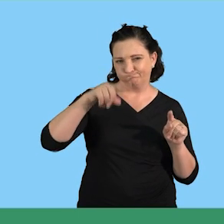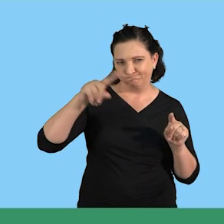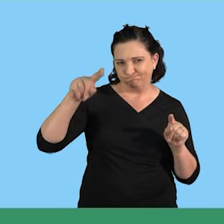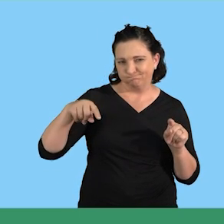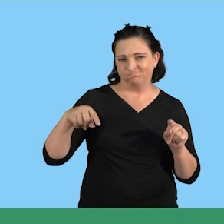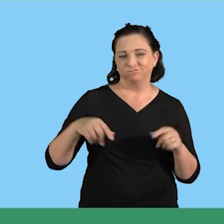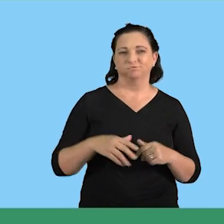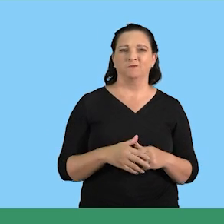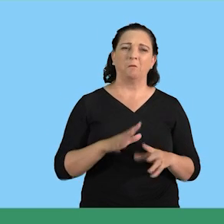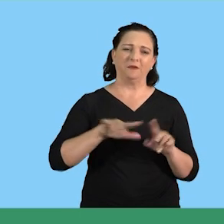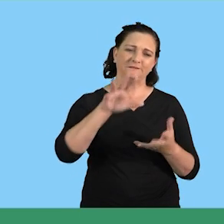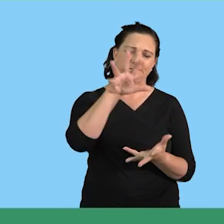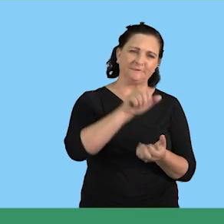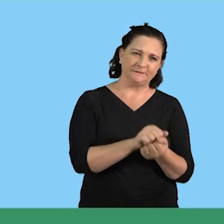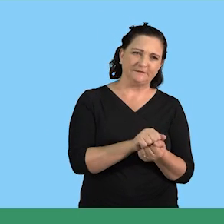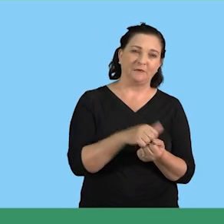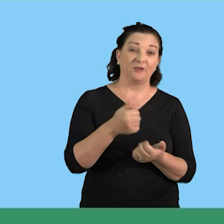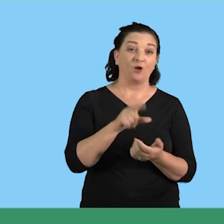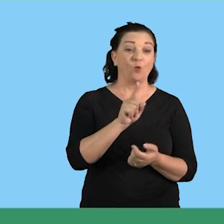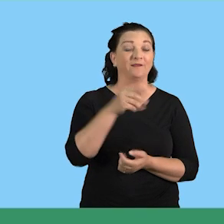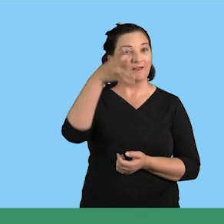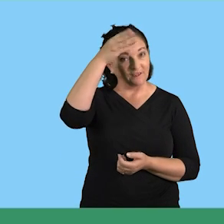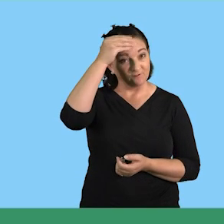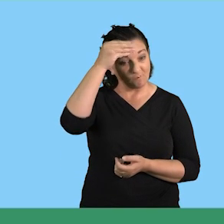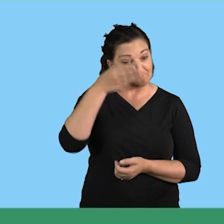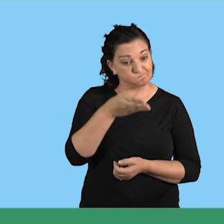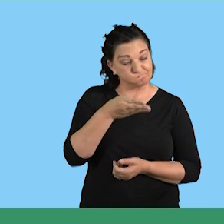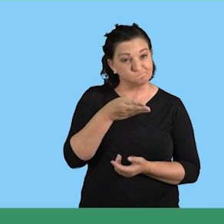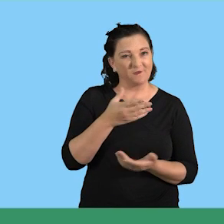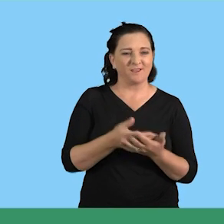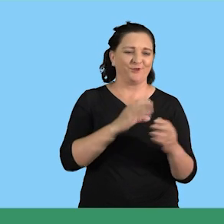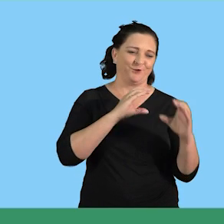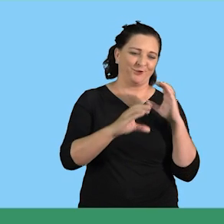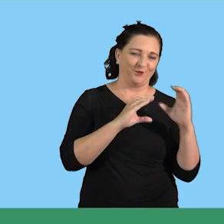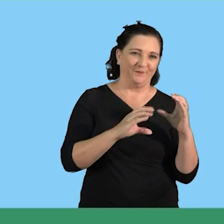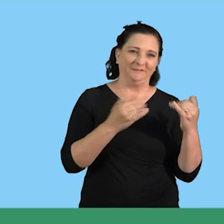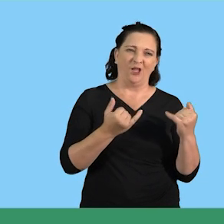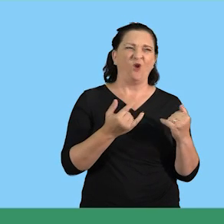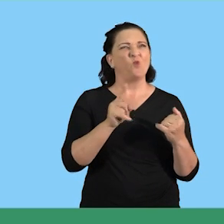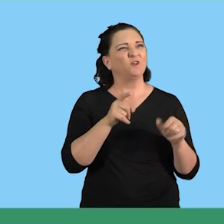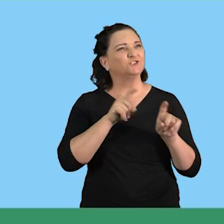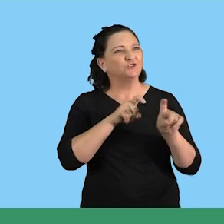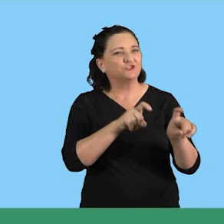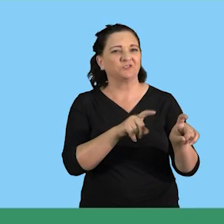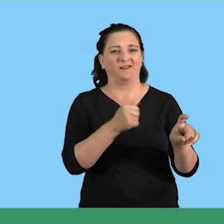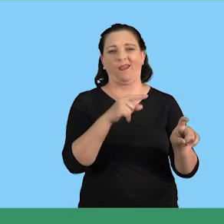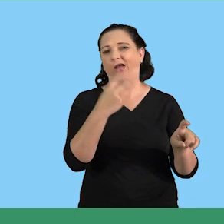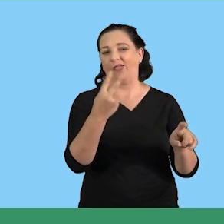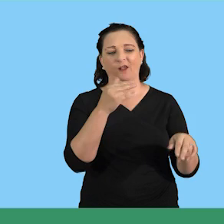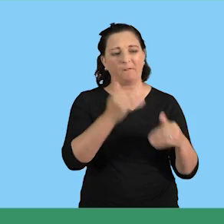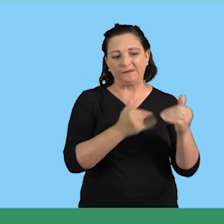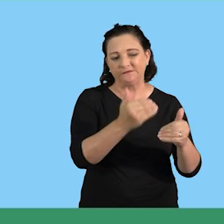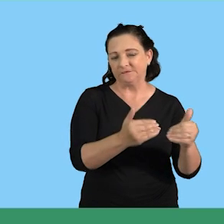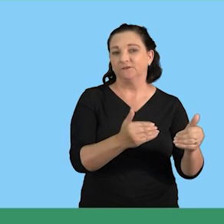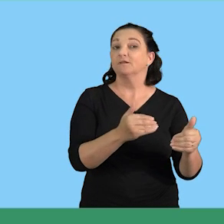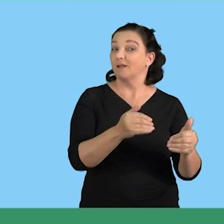here. So graphs summarizes information and they communicate the trends and the patterns. So